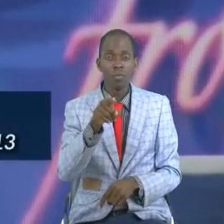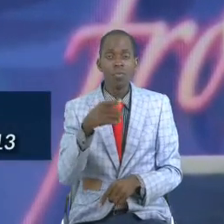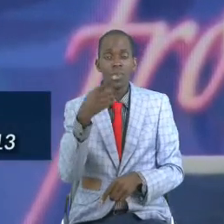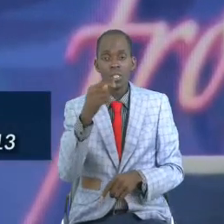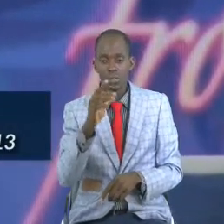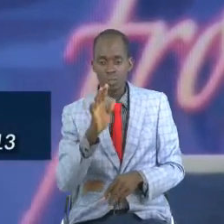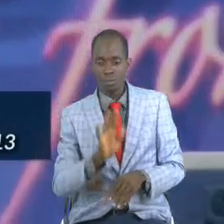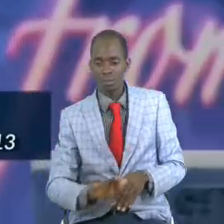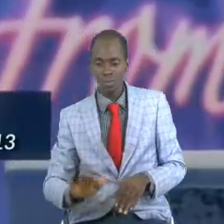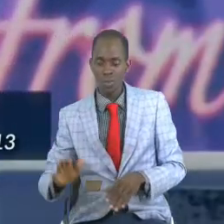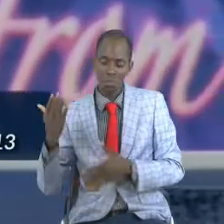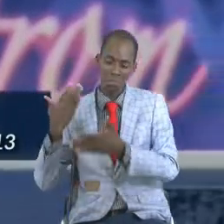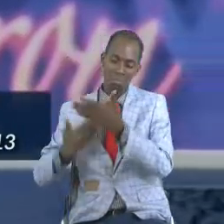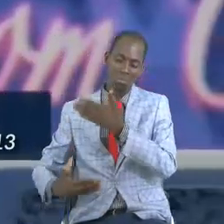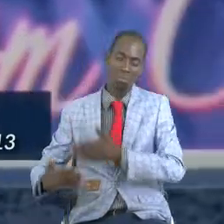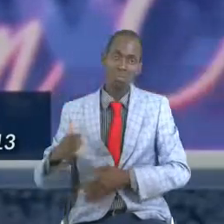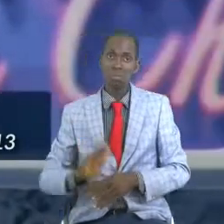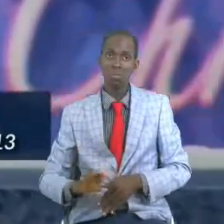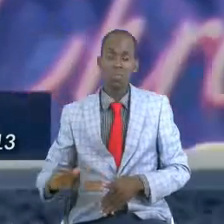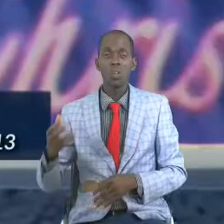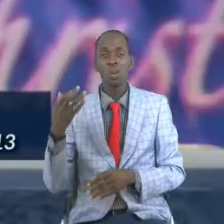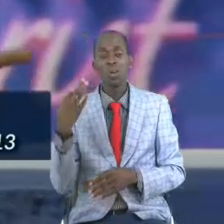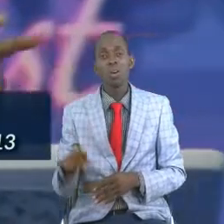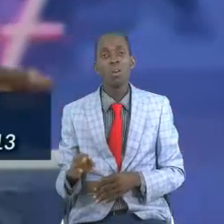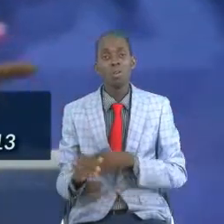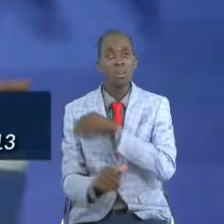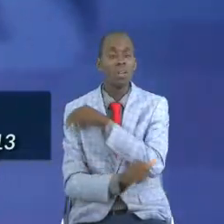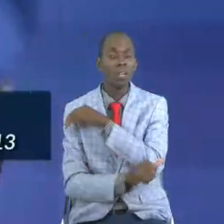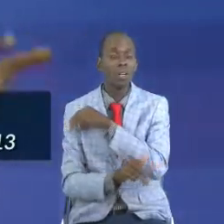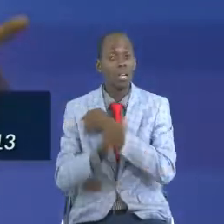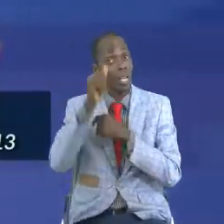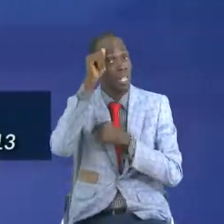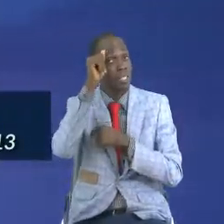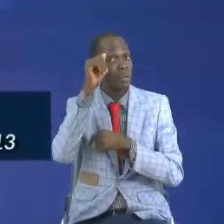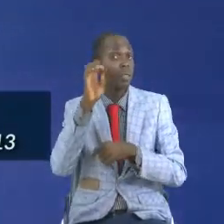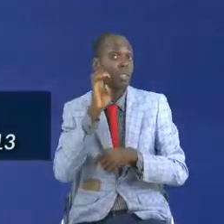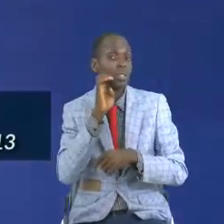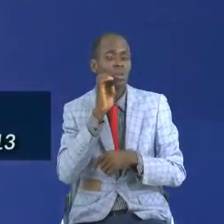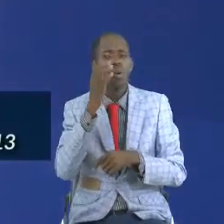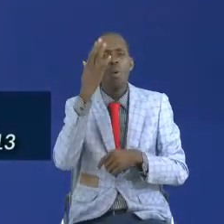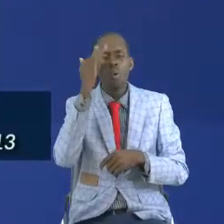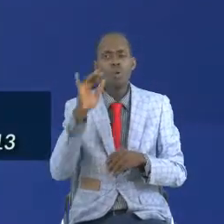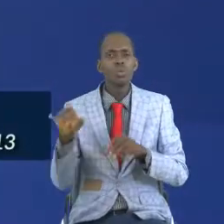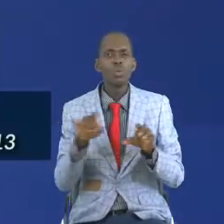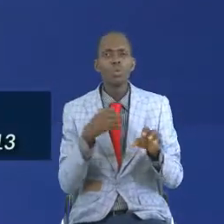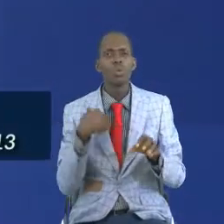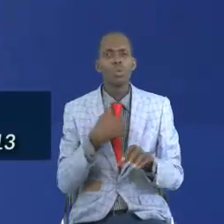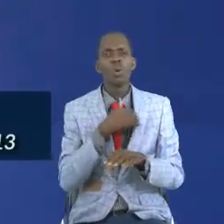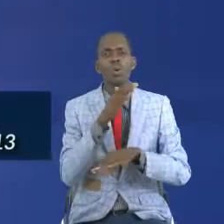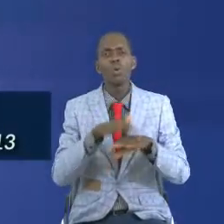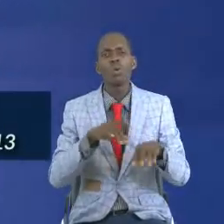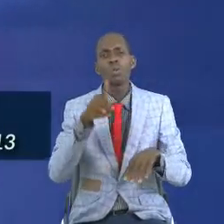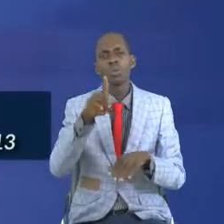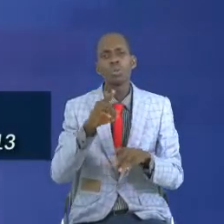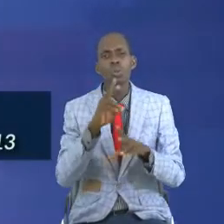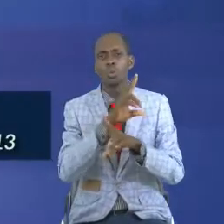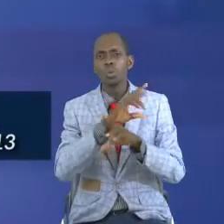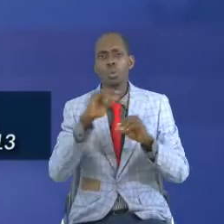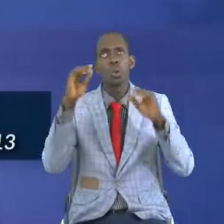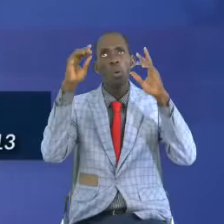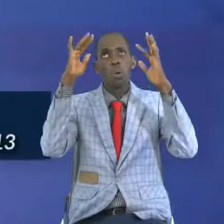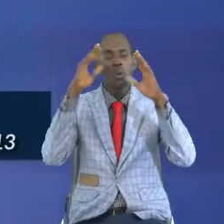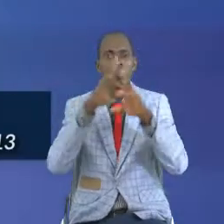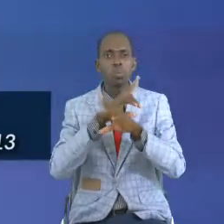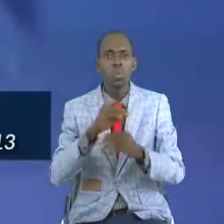eve what do we refer to you as hopeless and helpless look at romans chapter seven